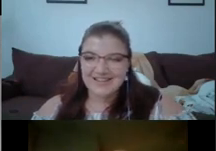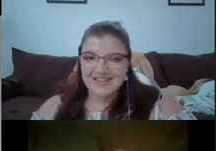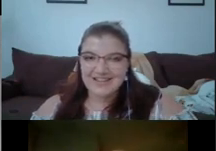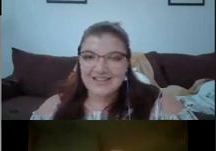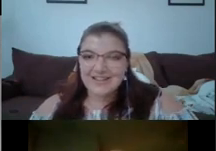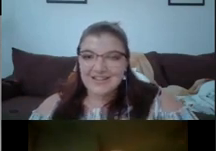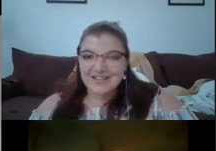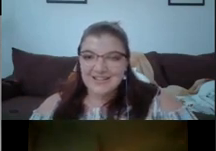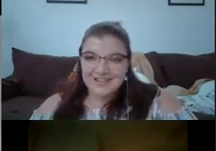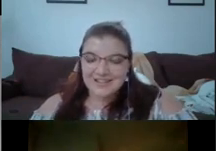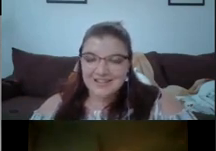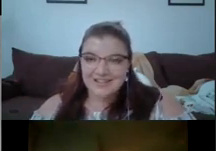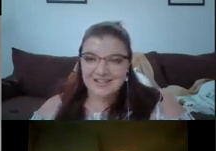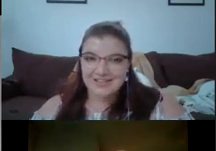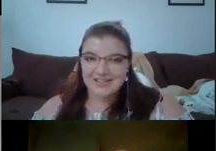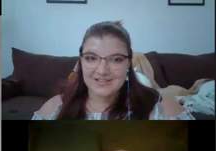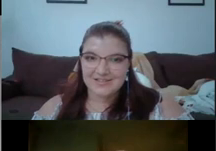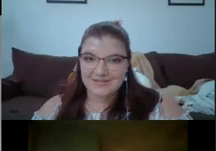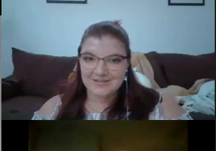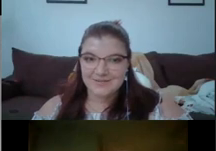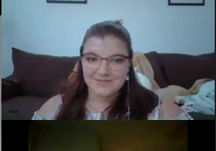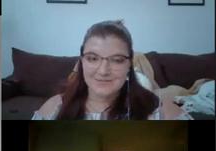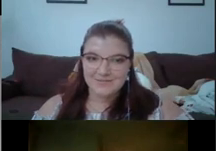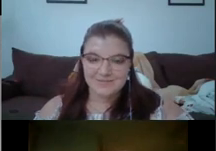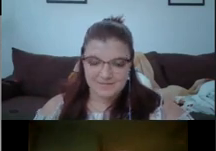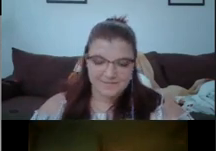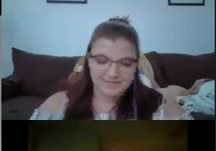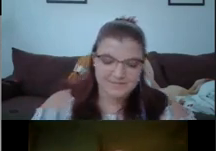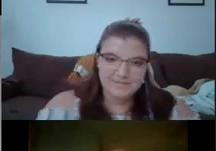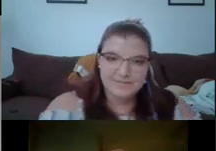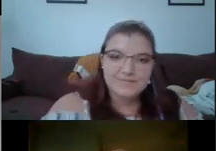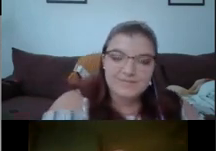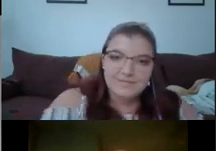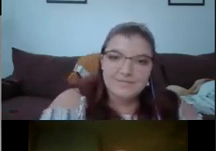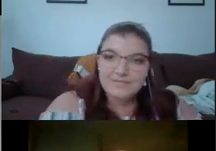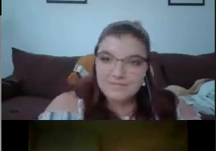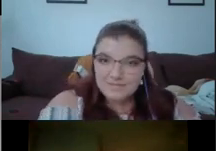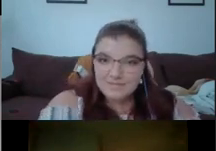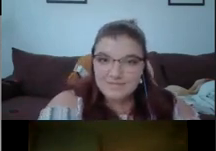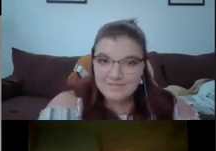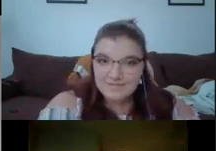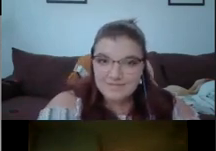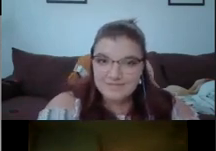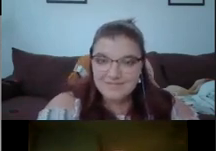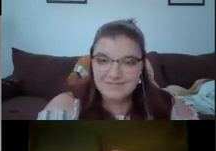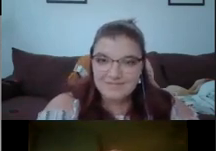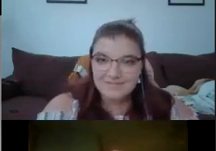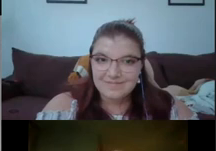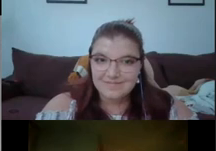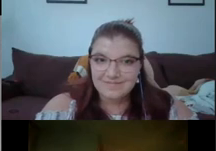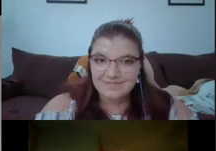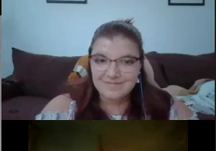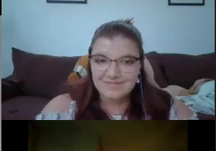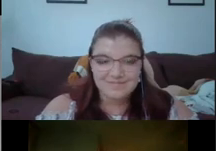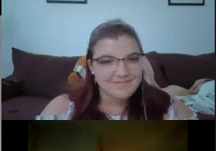the big transition really starts here at this friendly cup of tea or coffee. I don't know if you